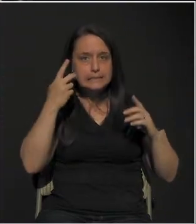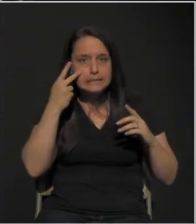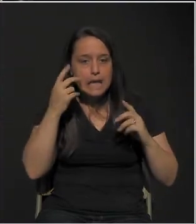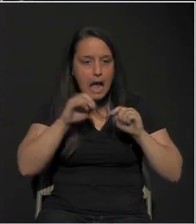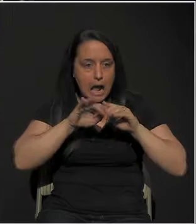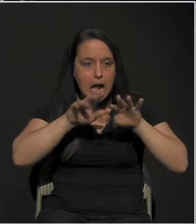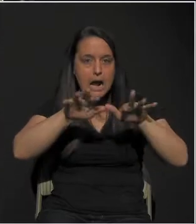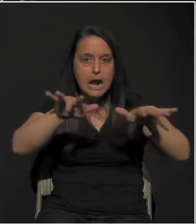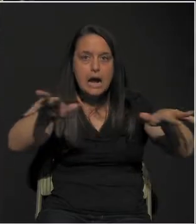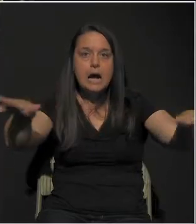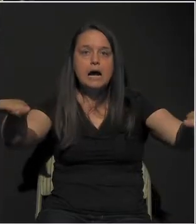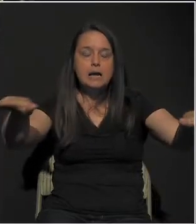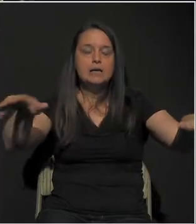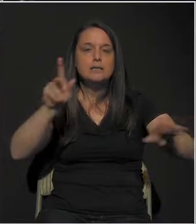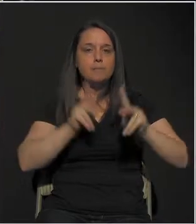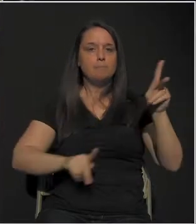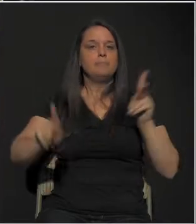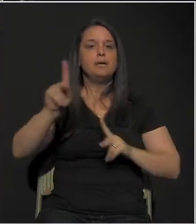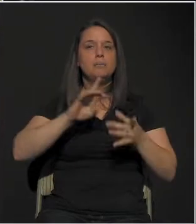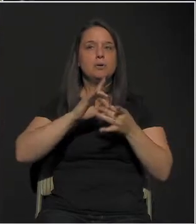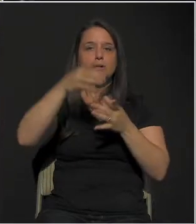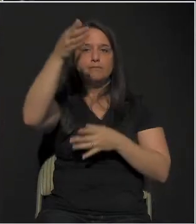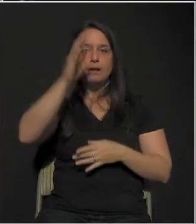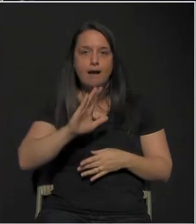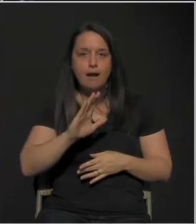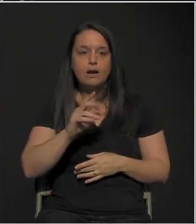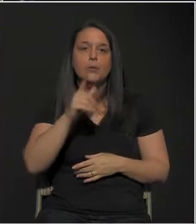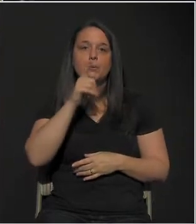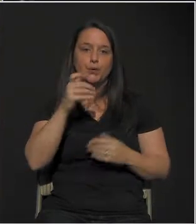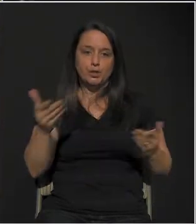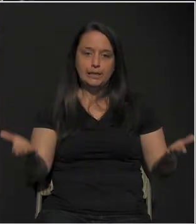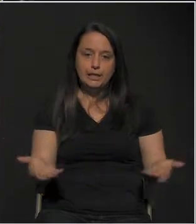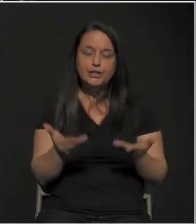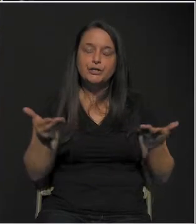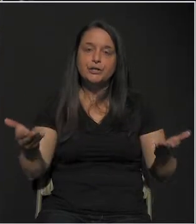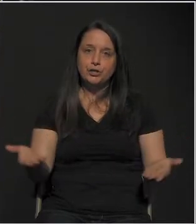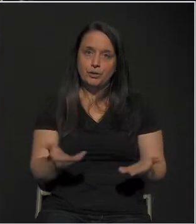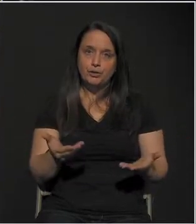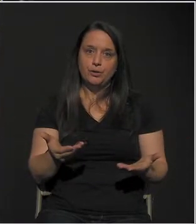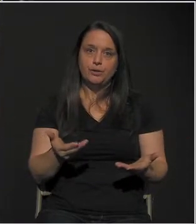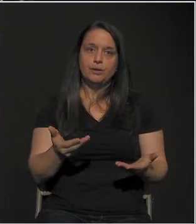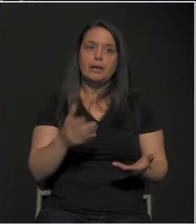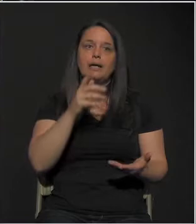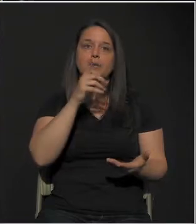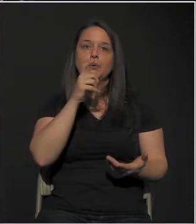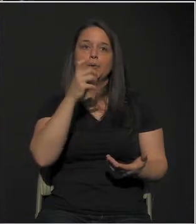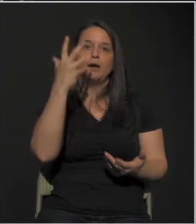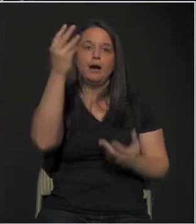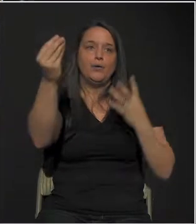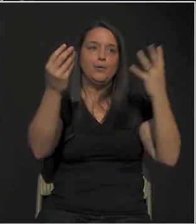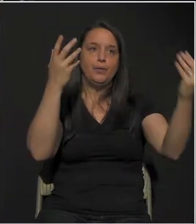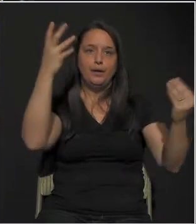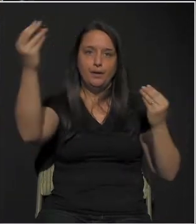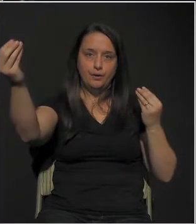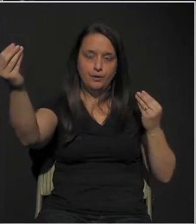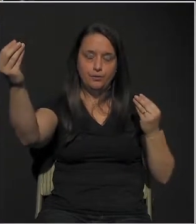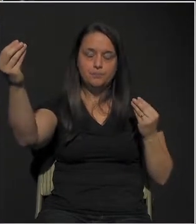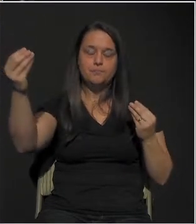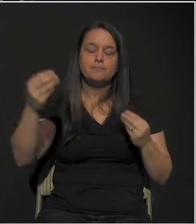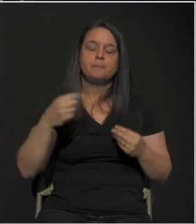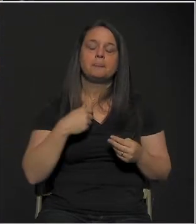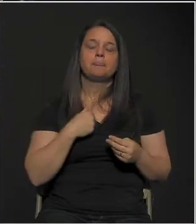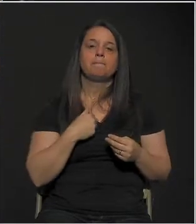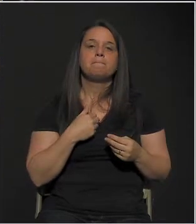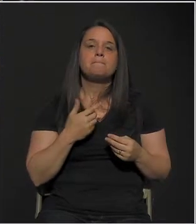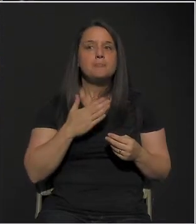which is the people of God who are here and who are out there. I want to